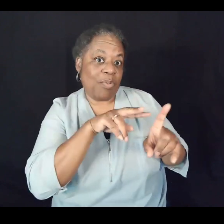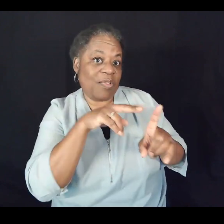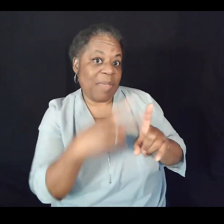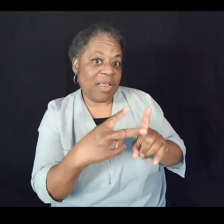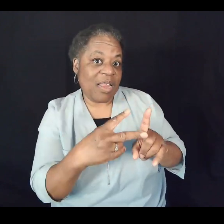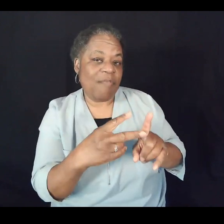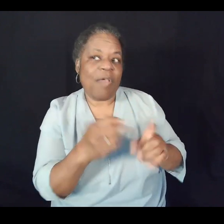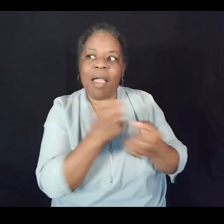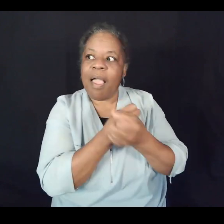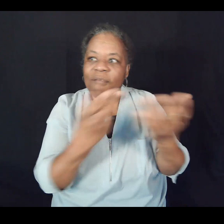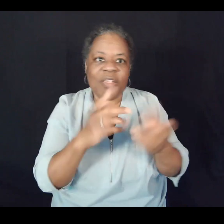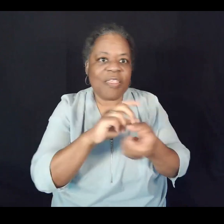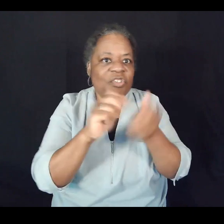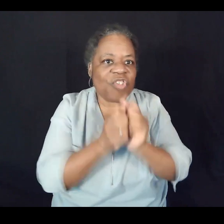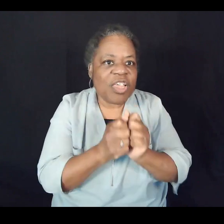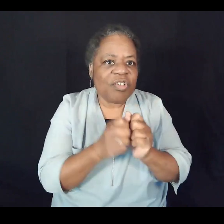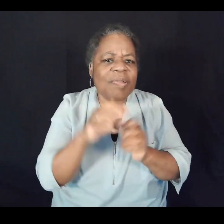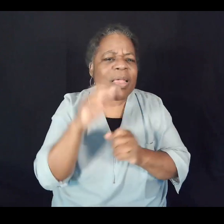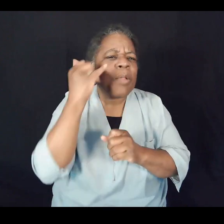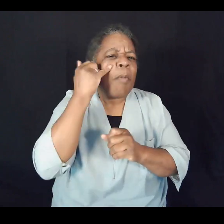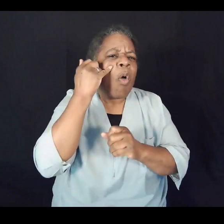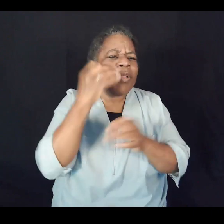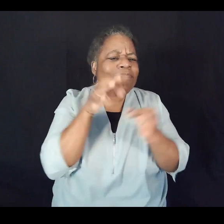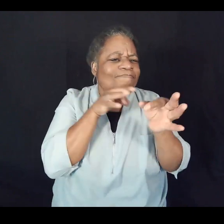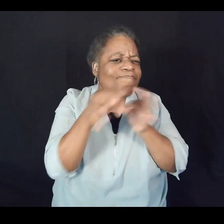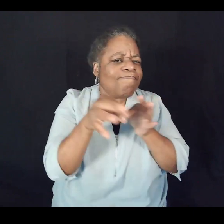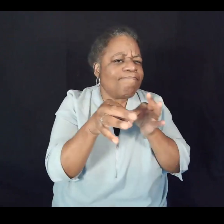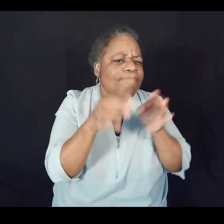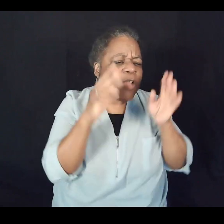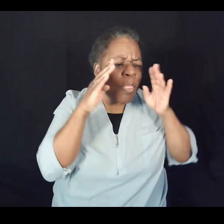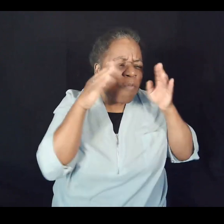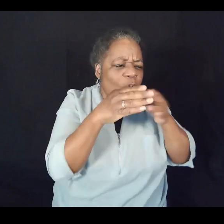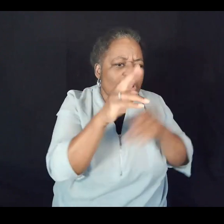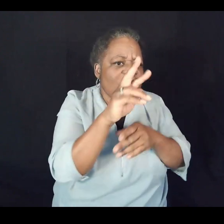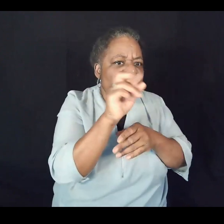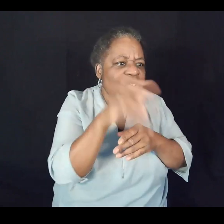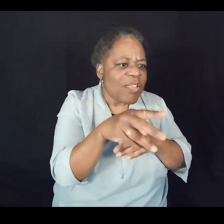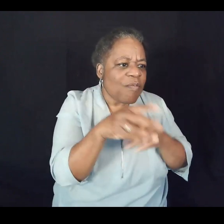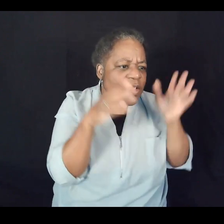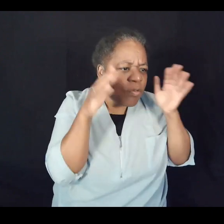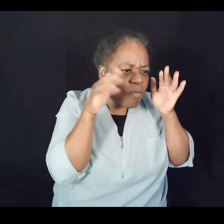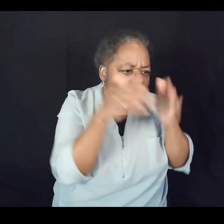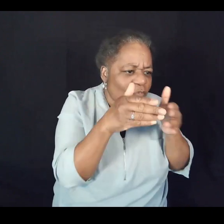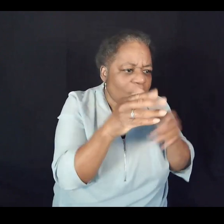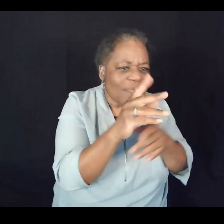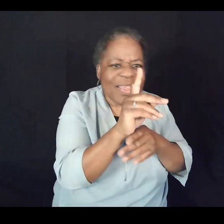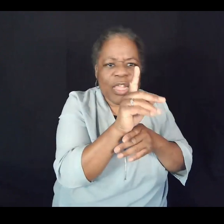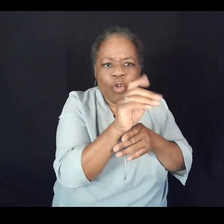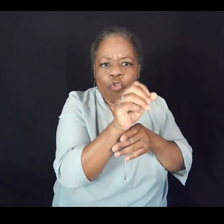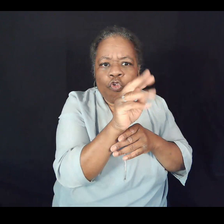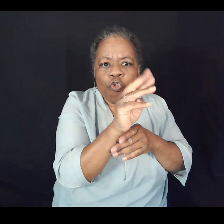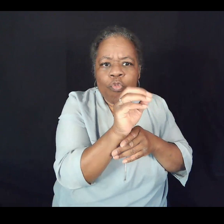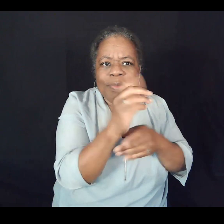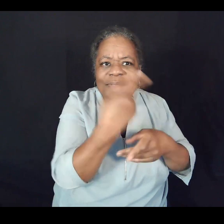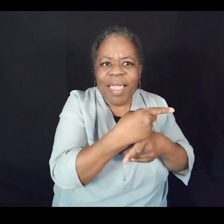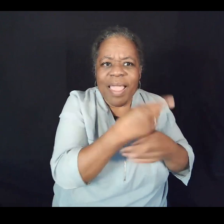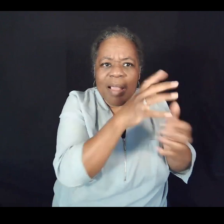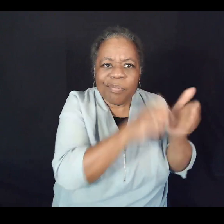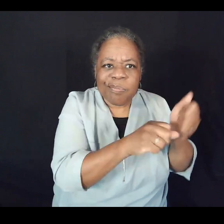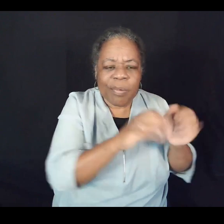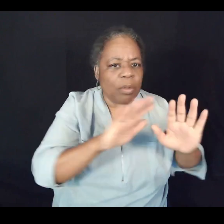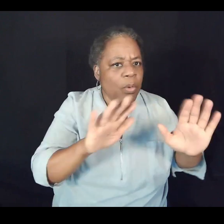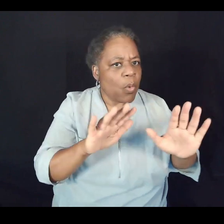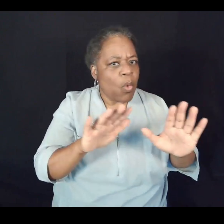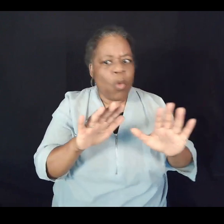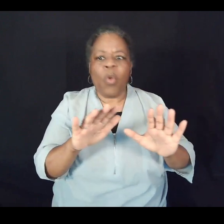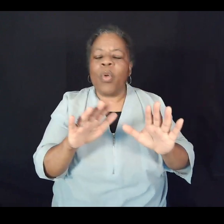of Revelation is not about like this doomsday end of the world, but instead the book of Revelation is about